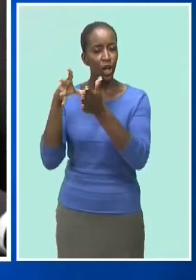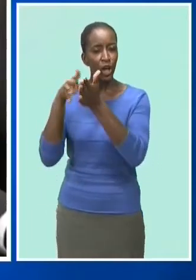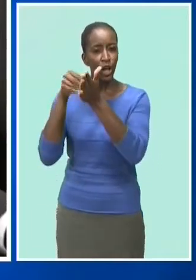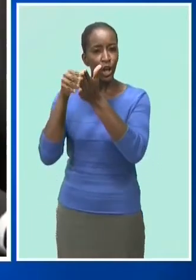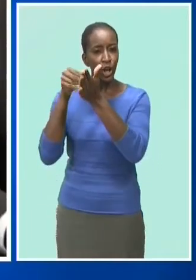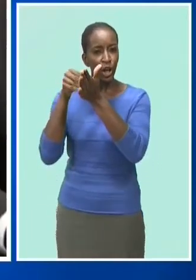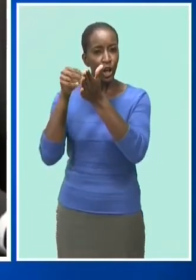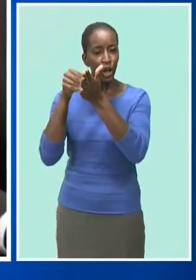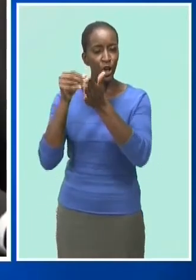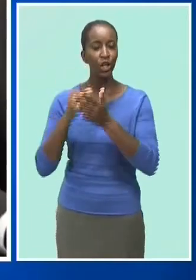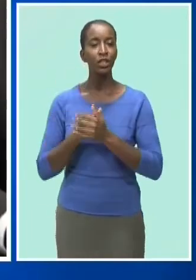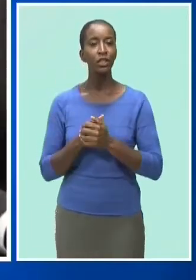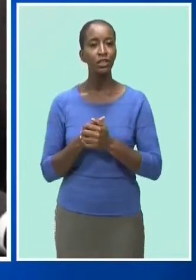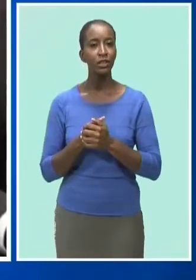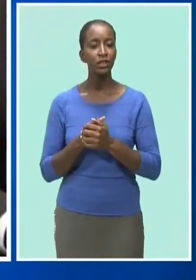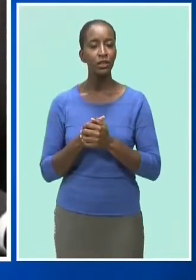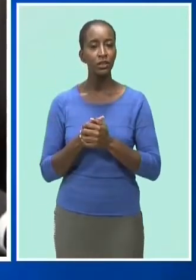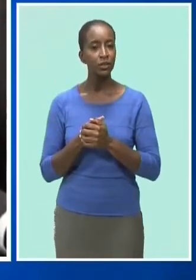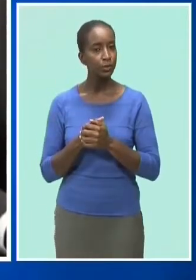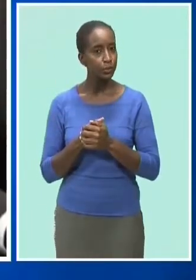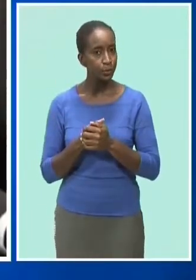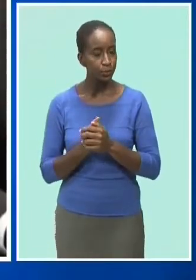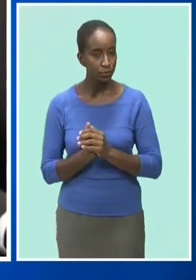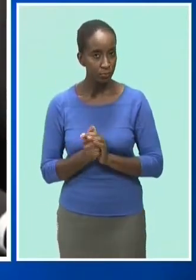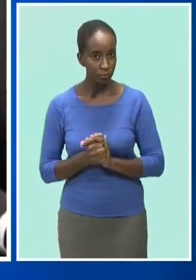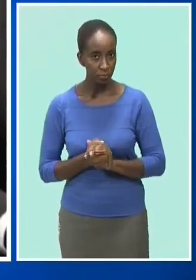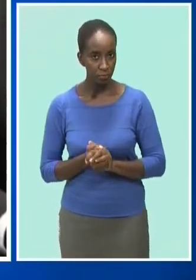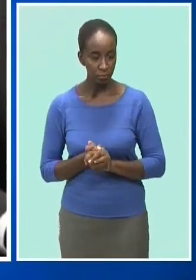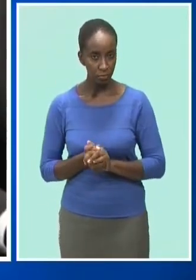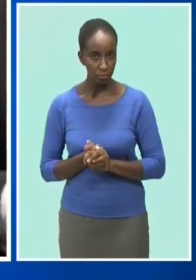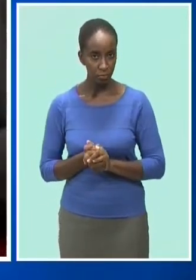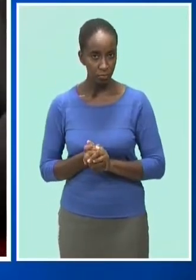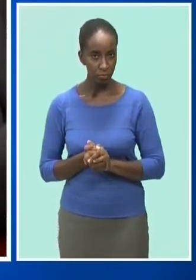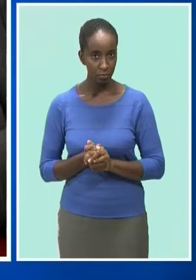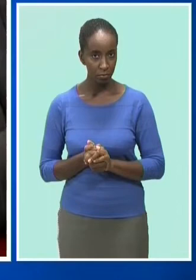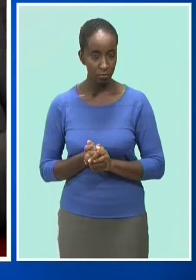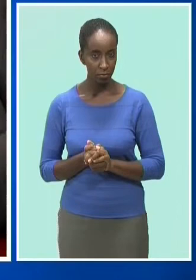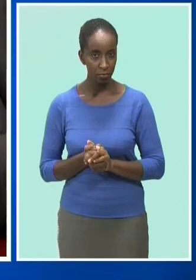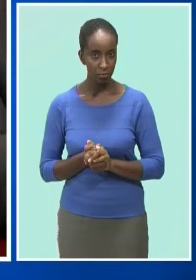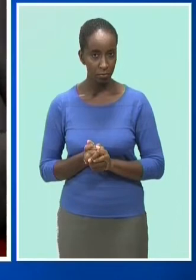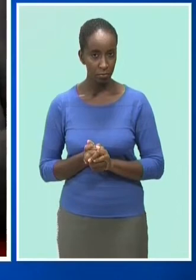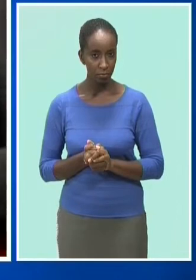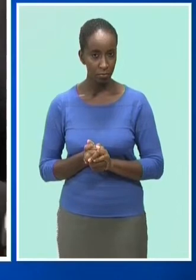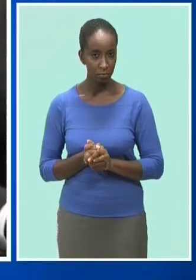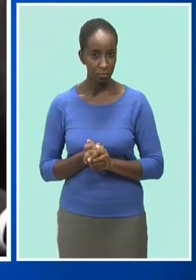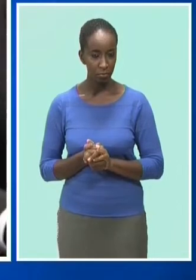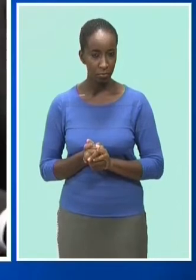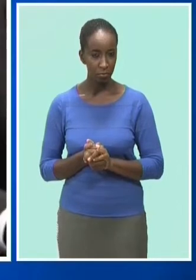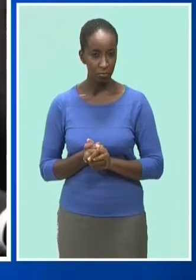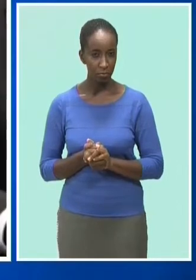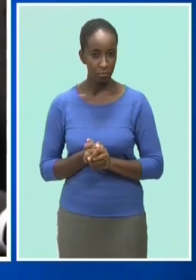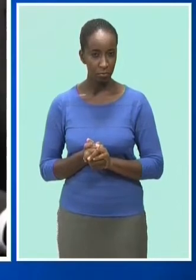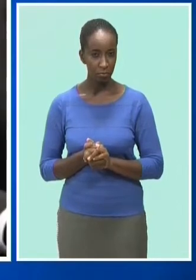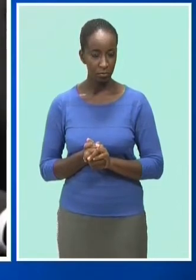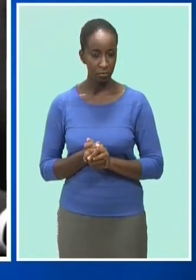discipline, citizenship reinforcement, and also the ability to